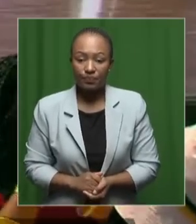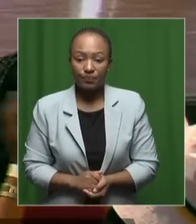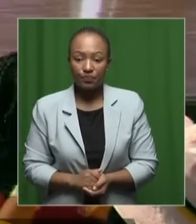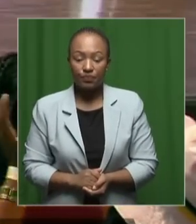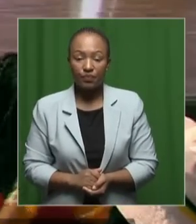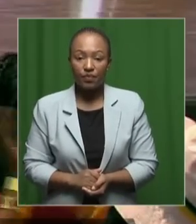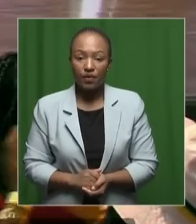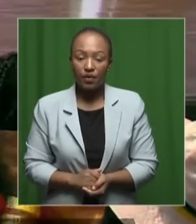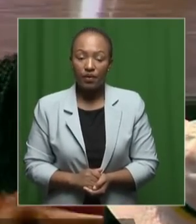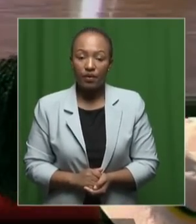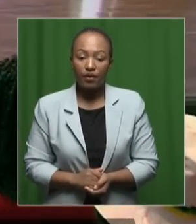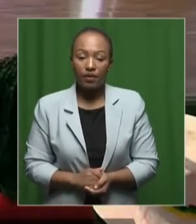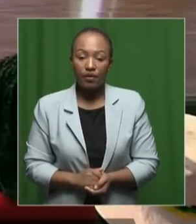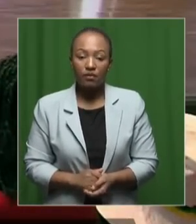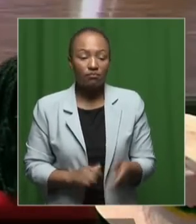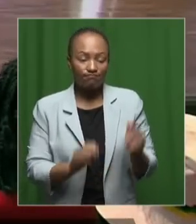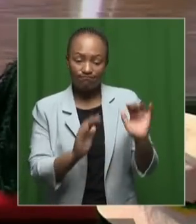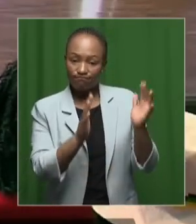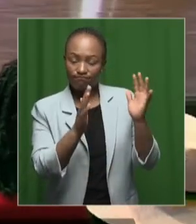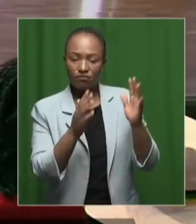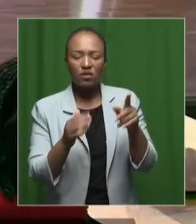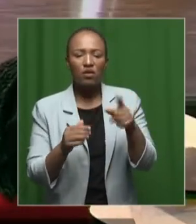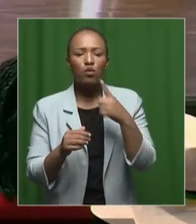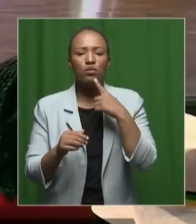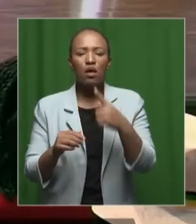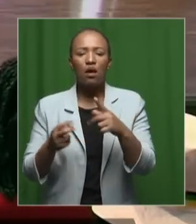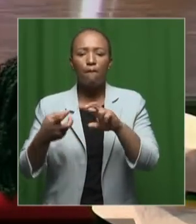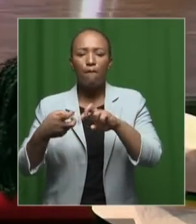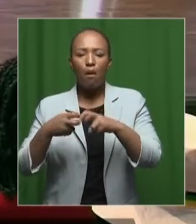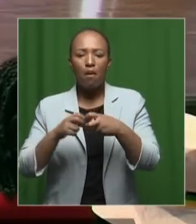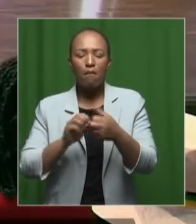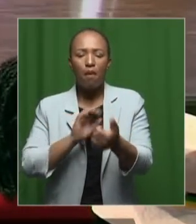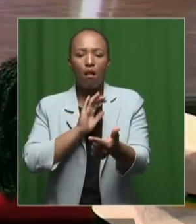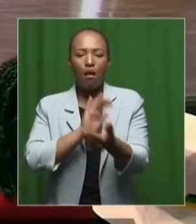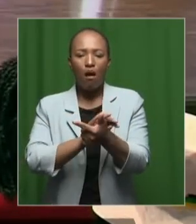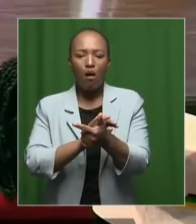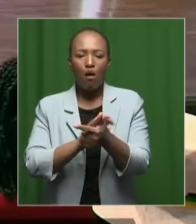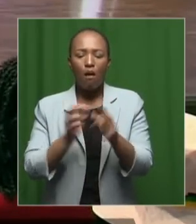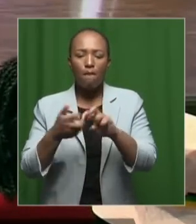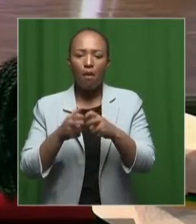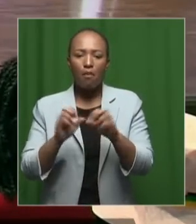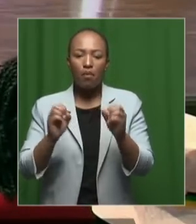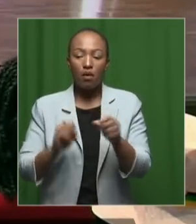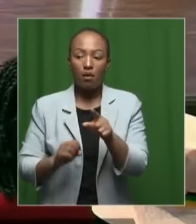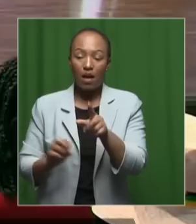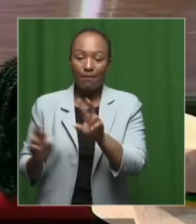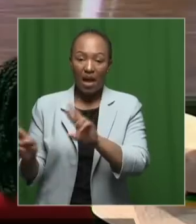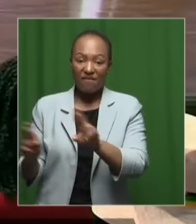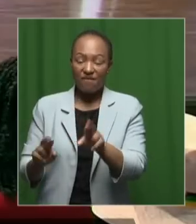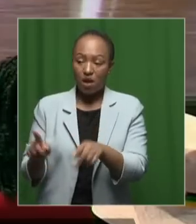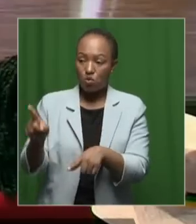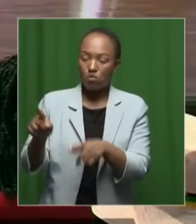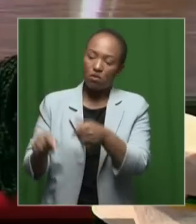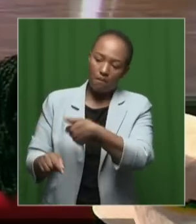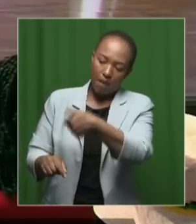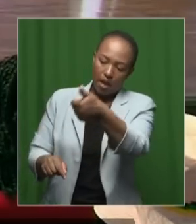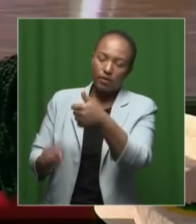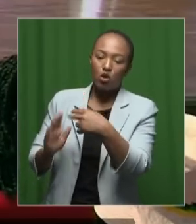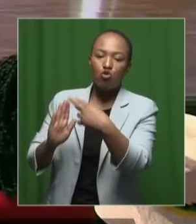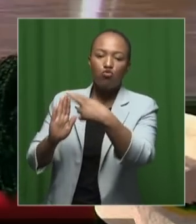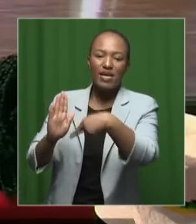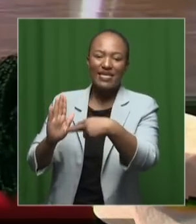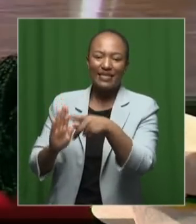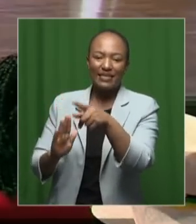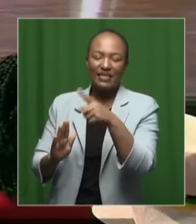The problem, then he said there's no problem with the law. I'll refer him tonight. Go and read a